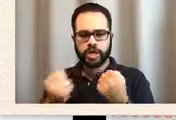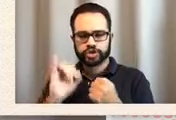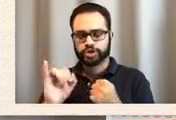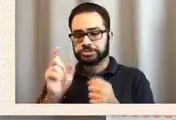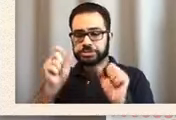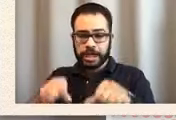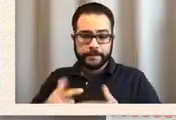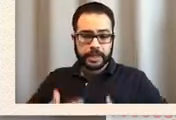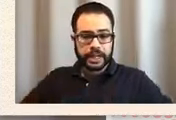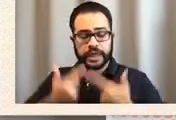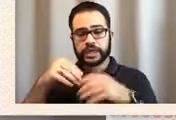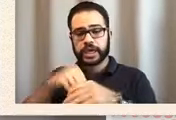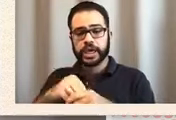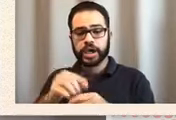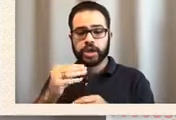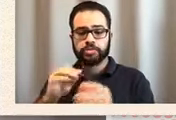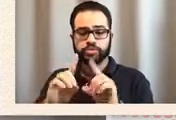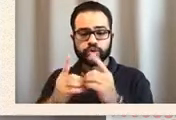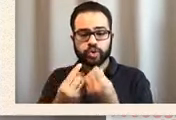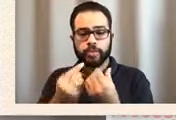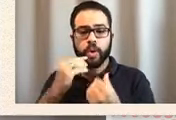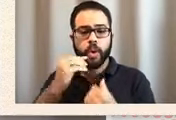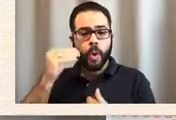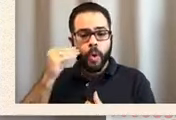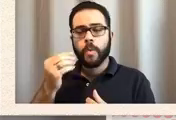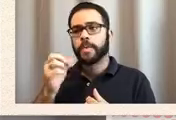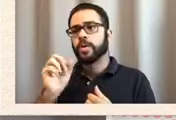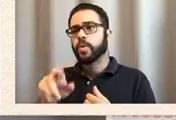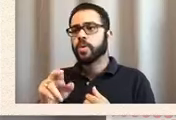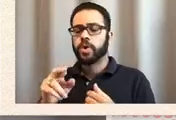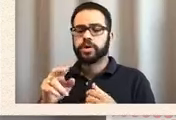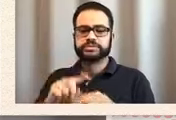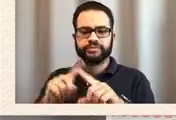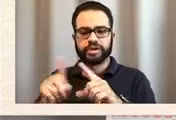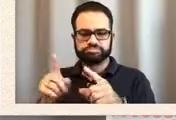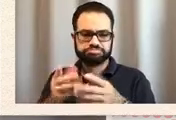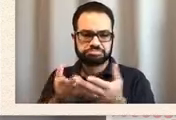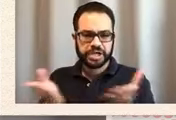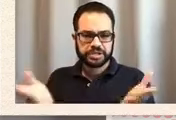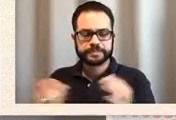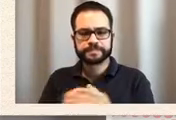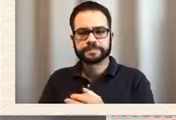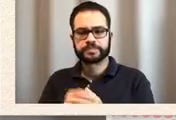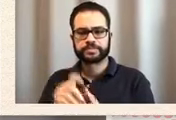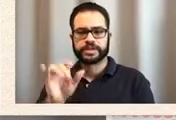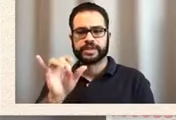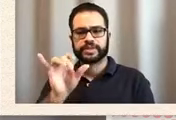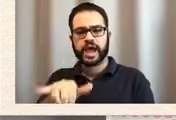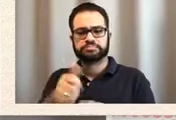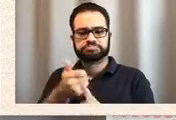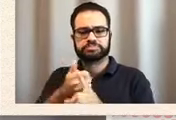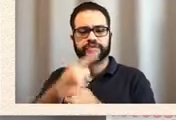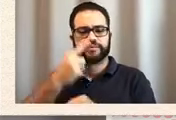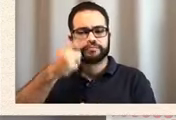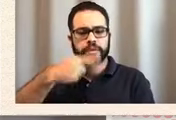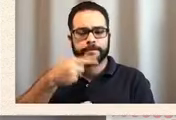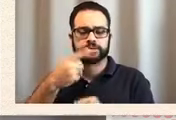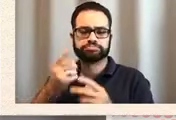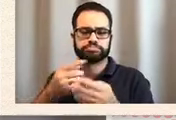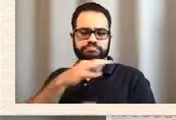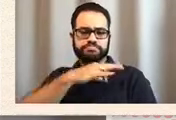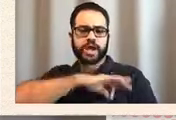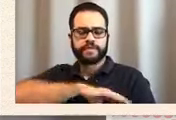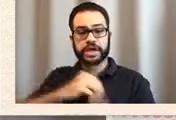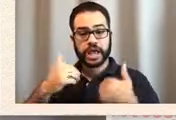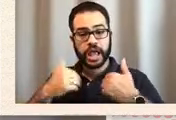day training or even some supported employment initiatives. And so that is a public benefit as well that has a resource limit.